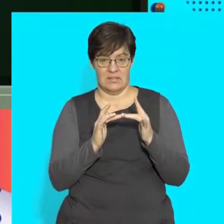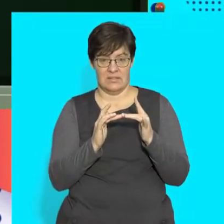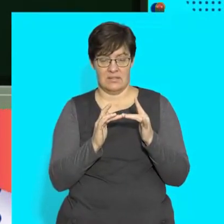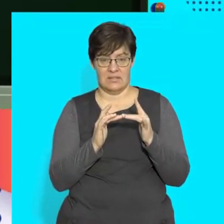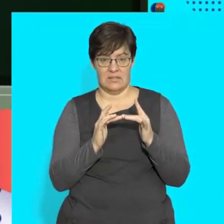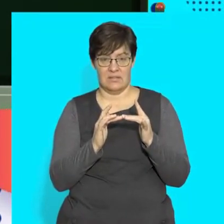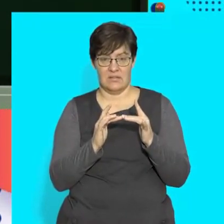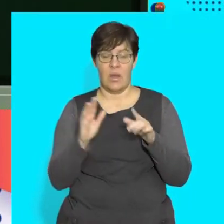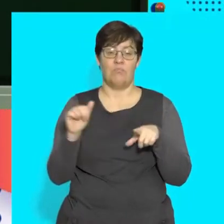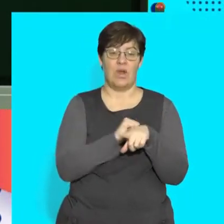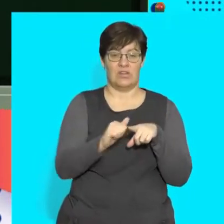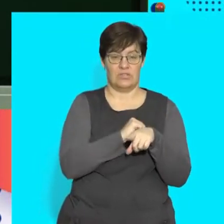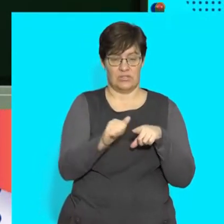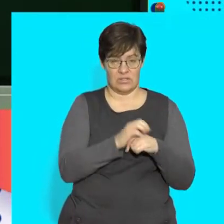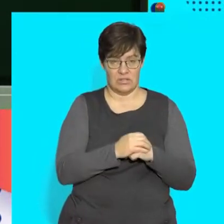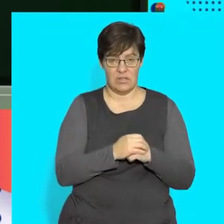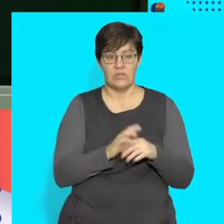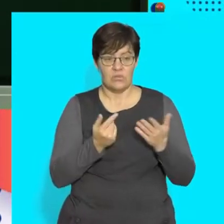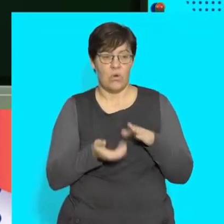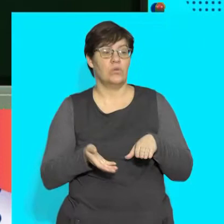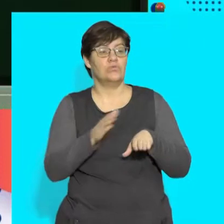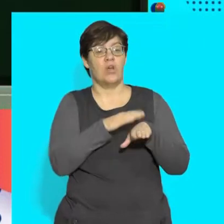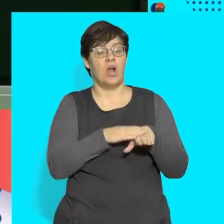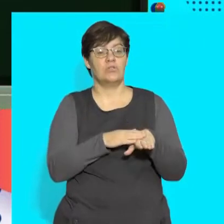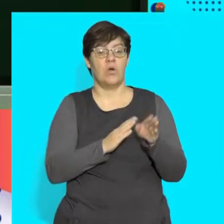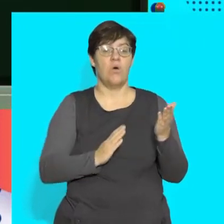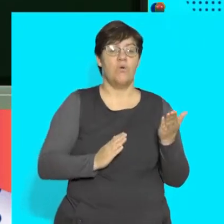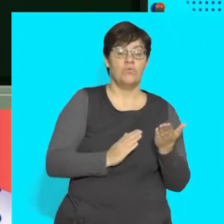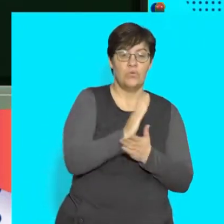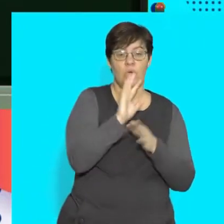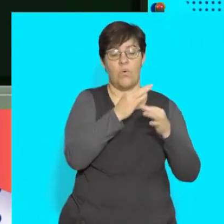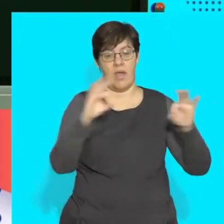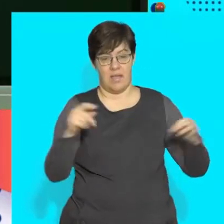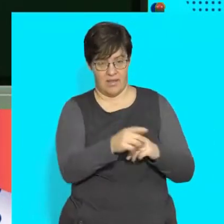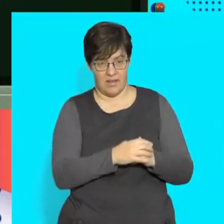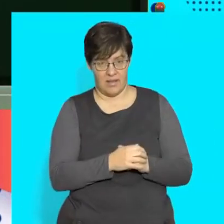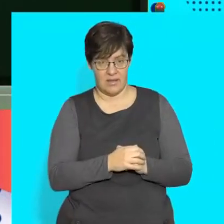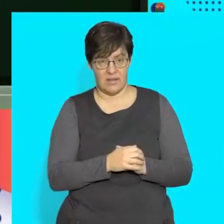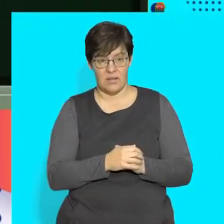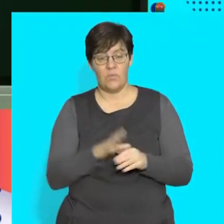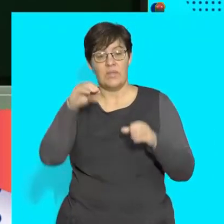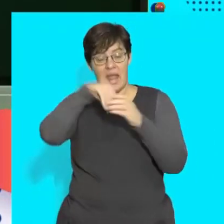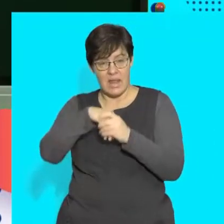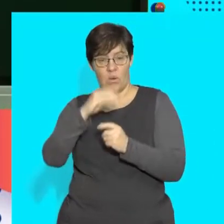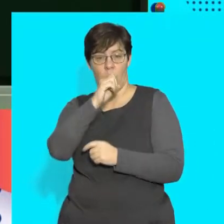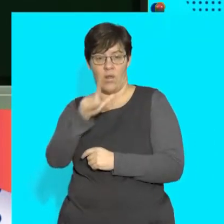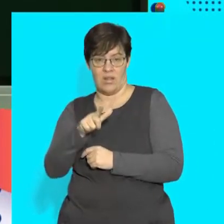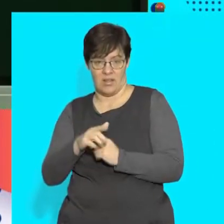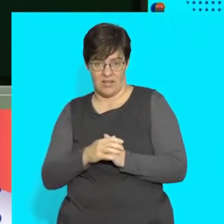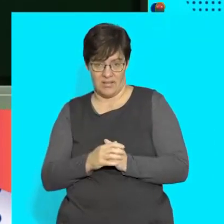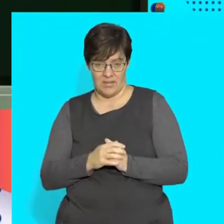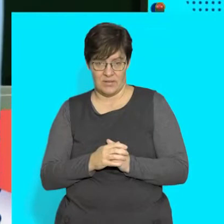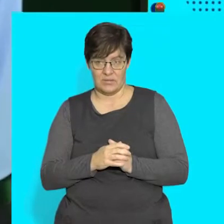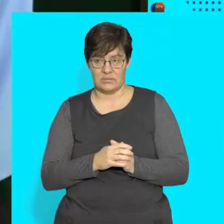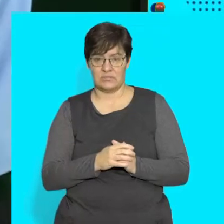with the brushes. And so charge is able to flow through the wires of the brushes into the coil, into the